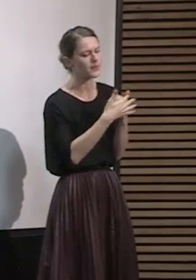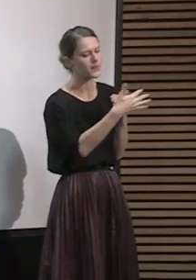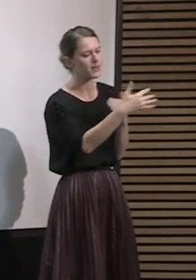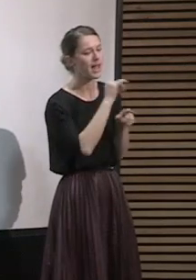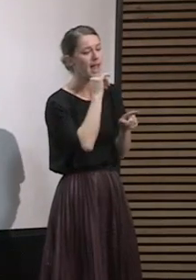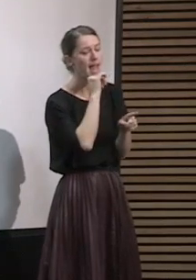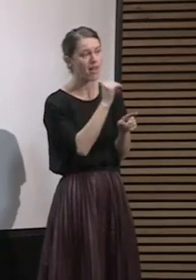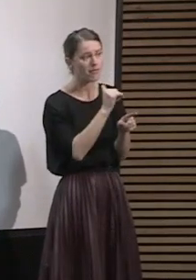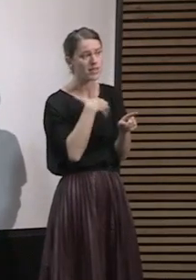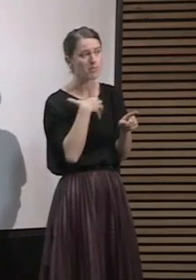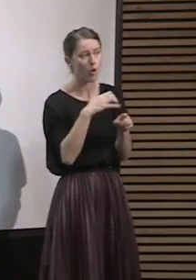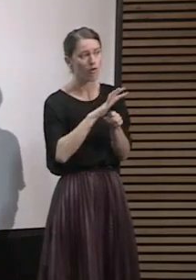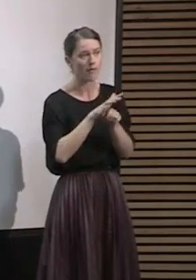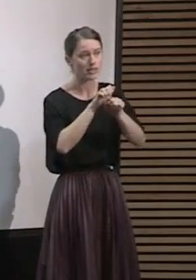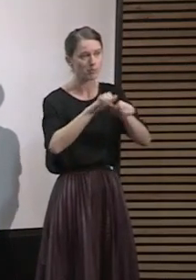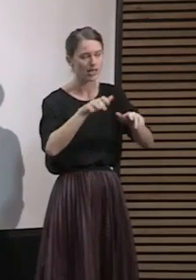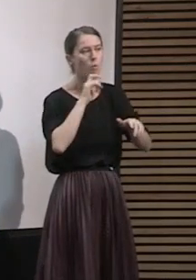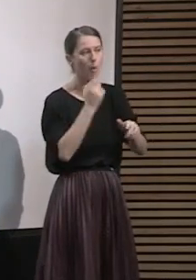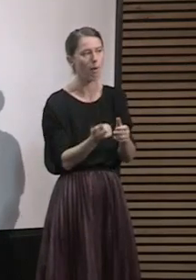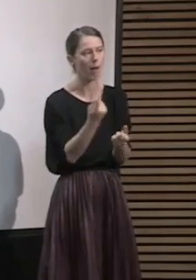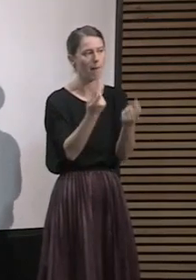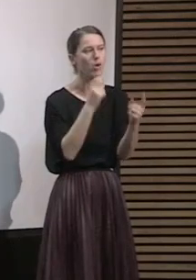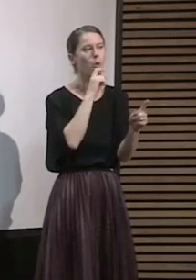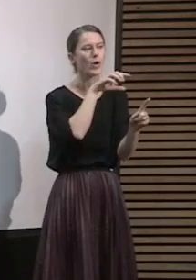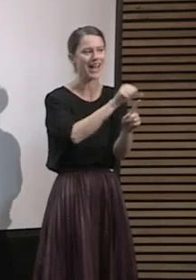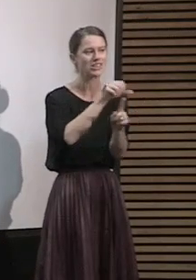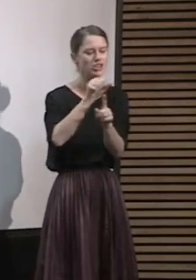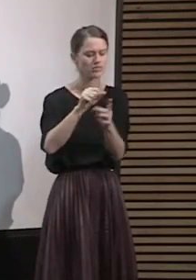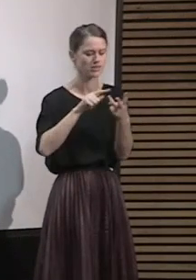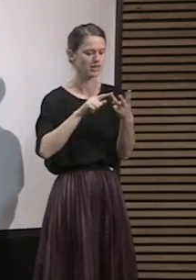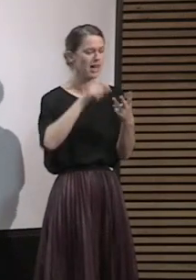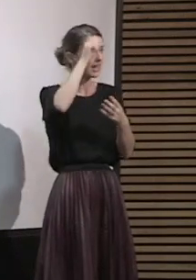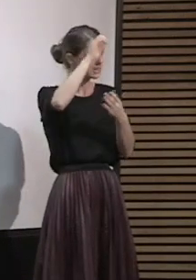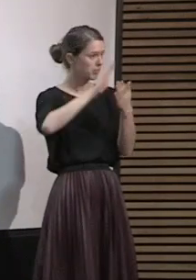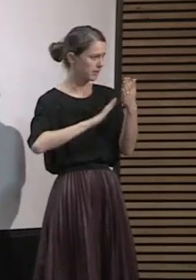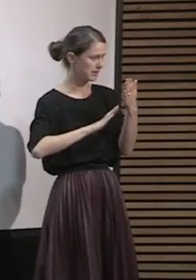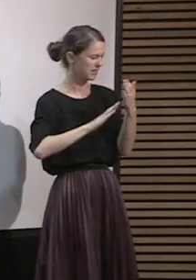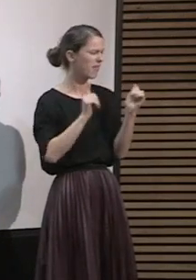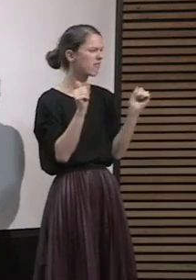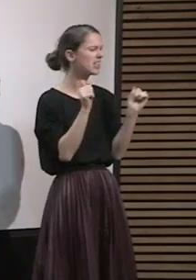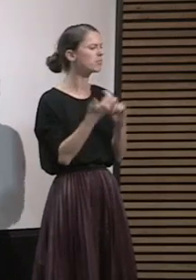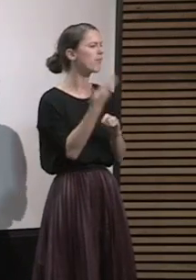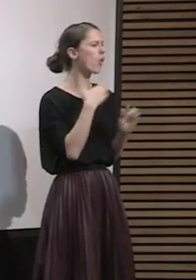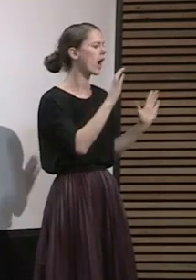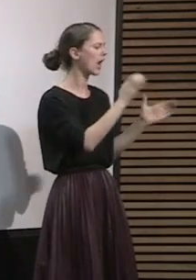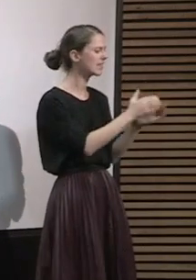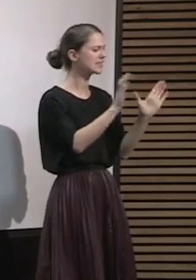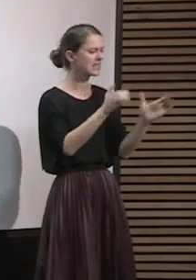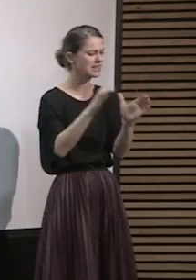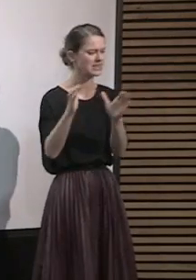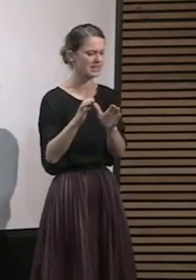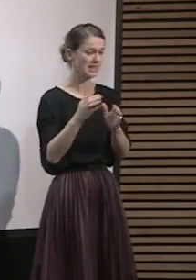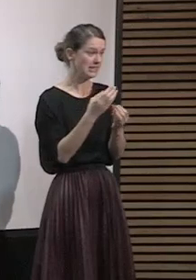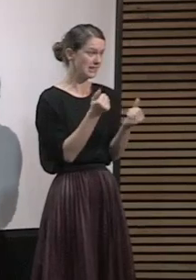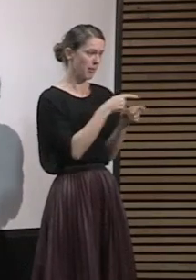to see those arise as well. And thirdly, our own experience. We have had clusters before where we haven't always been able to identify